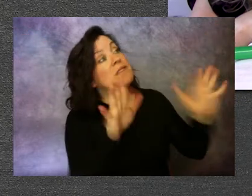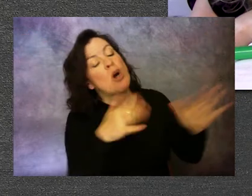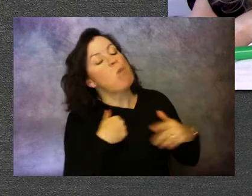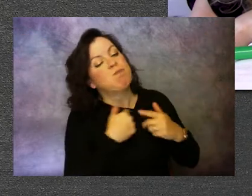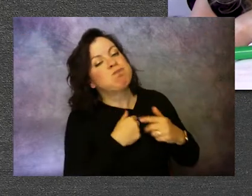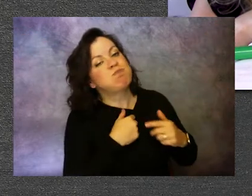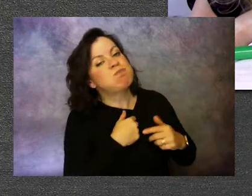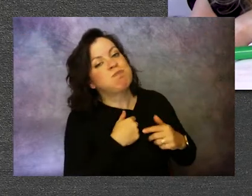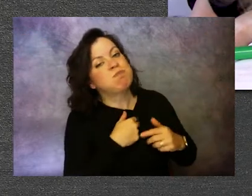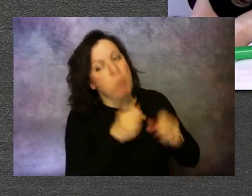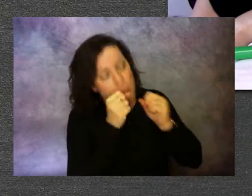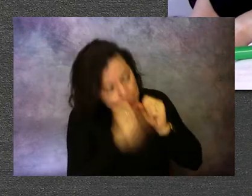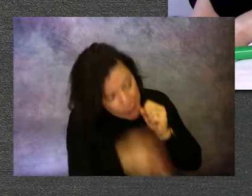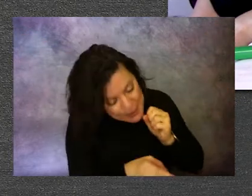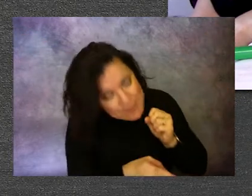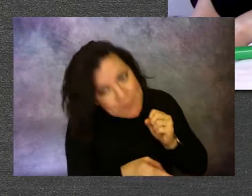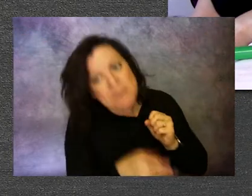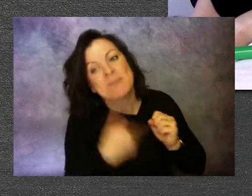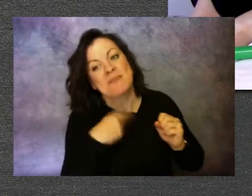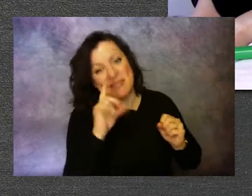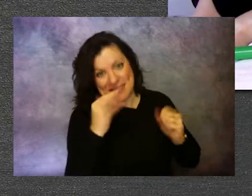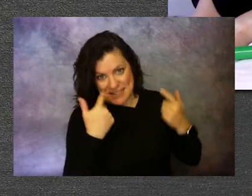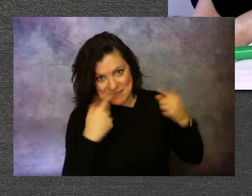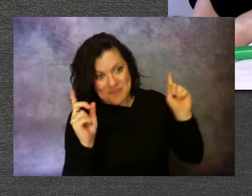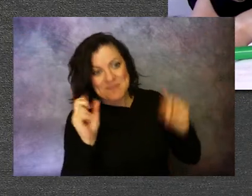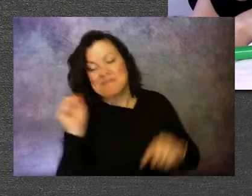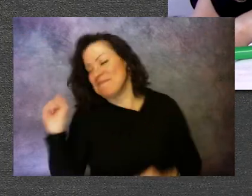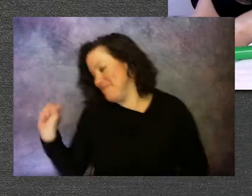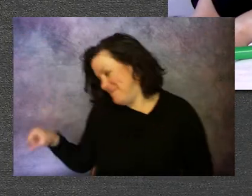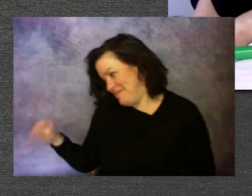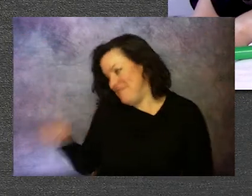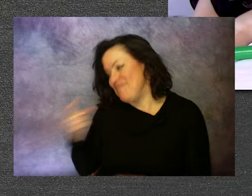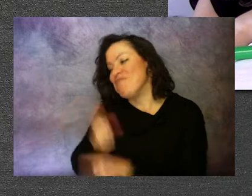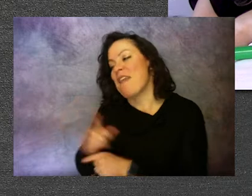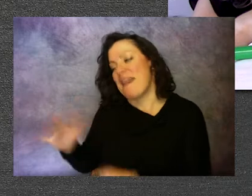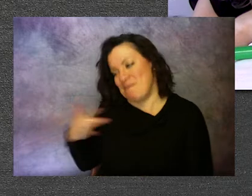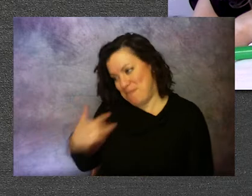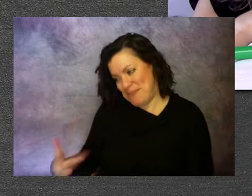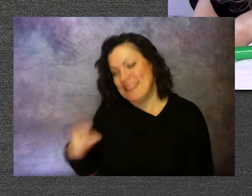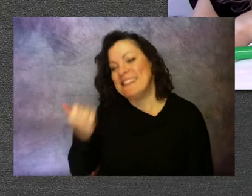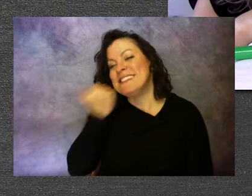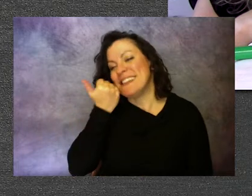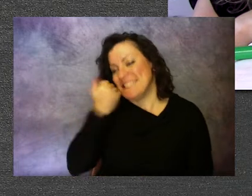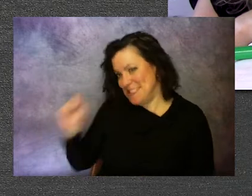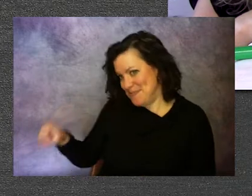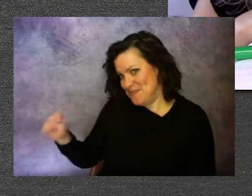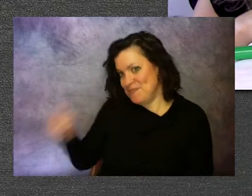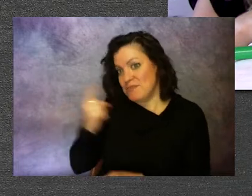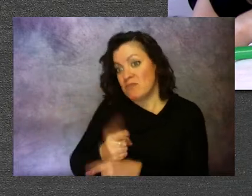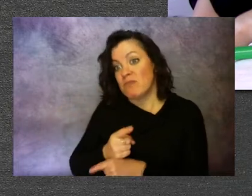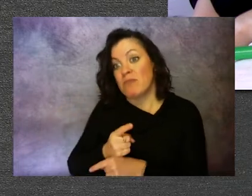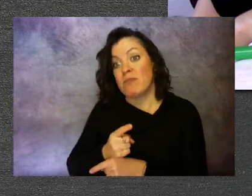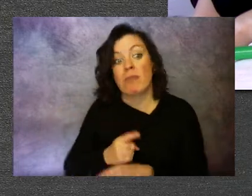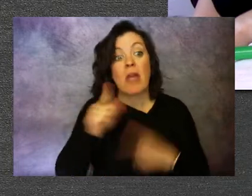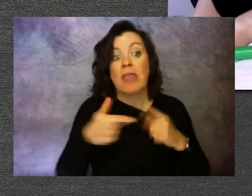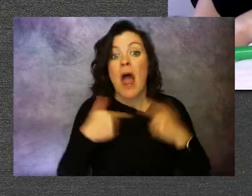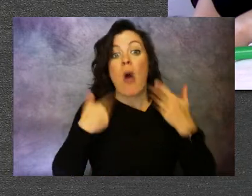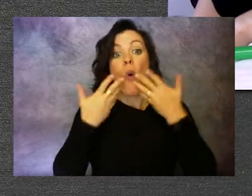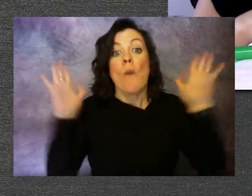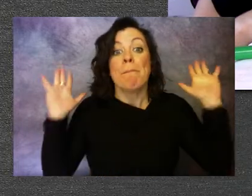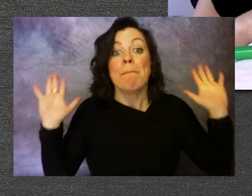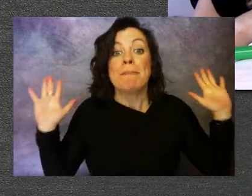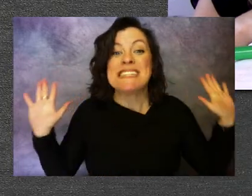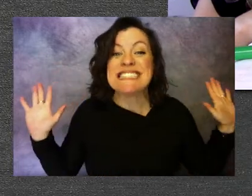this little squirter thing. Oh yes. Got to swish the water. Yep, and then she sucked it out. Oh, she